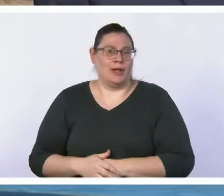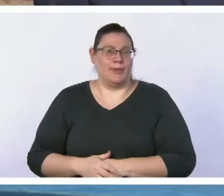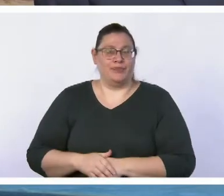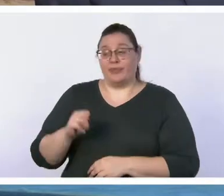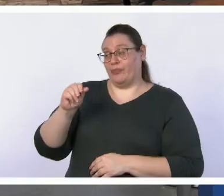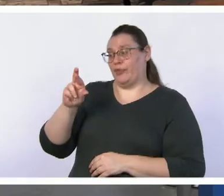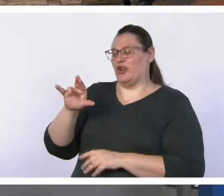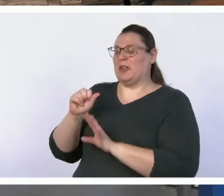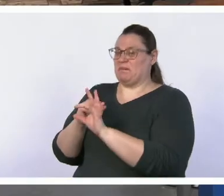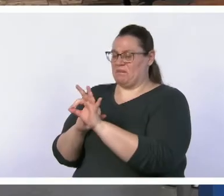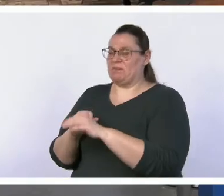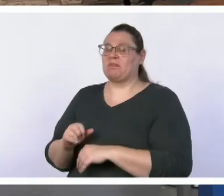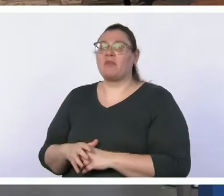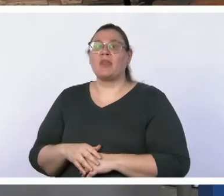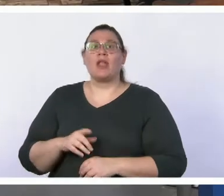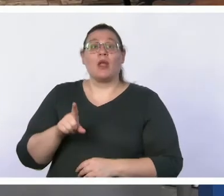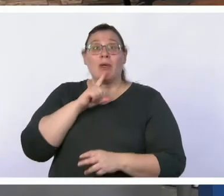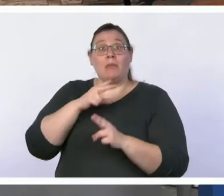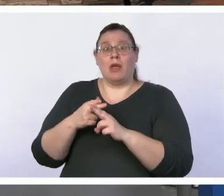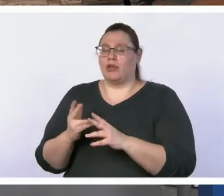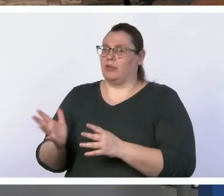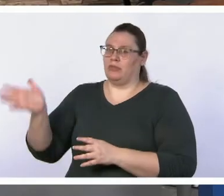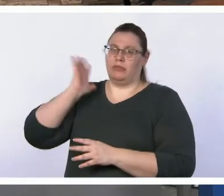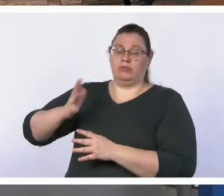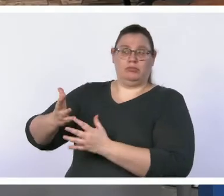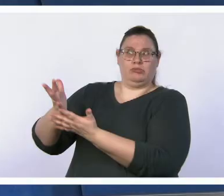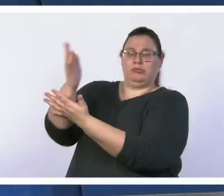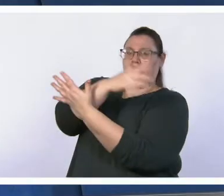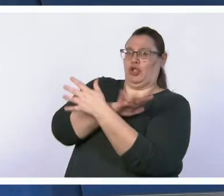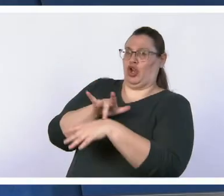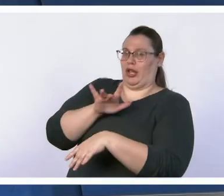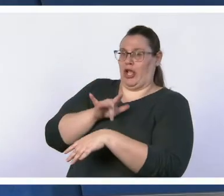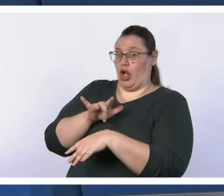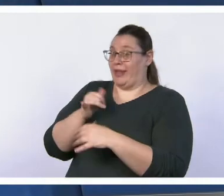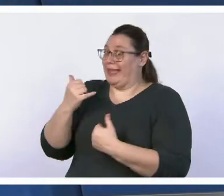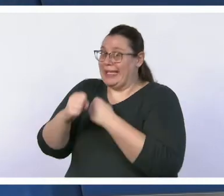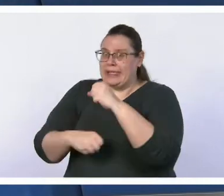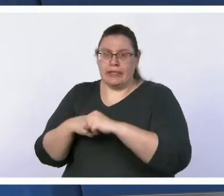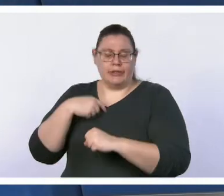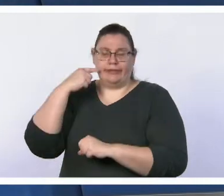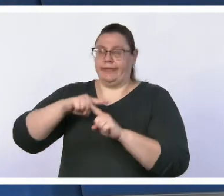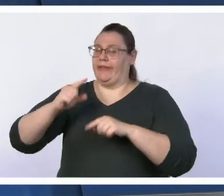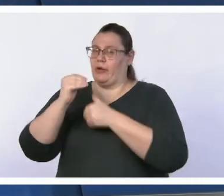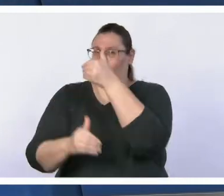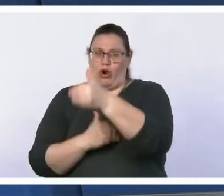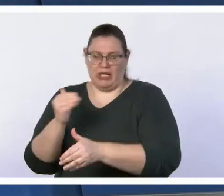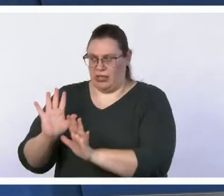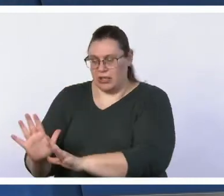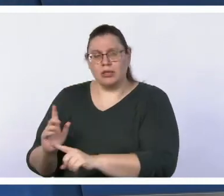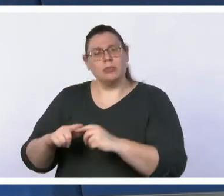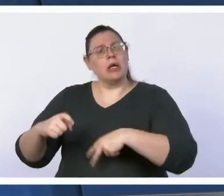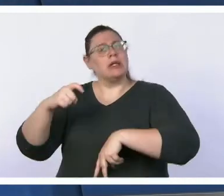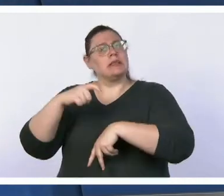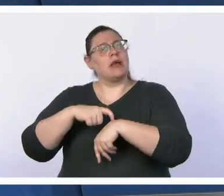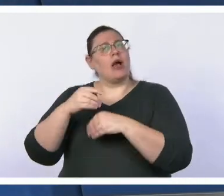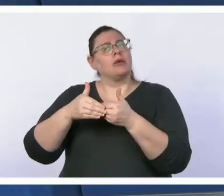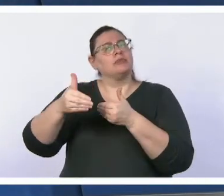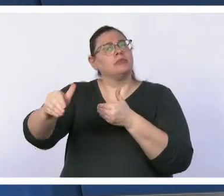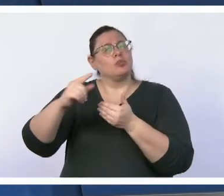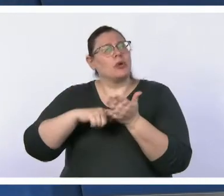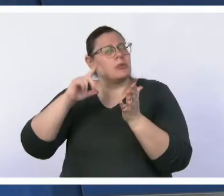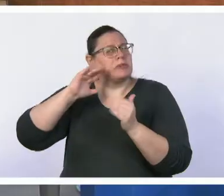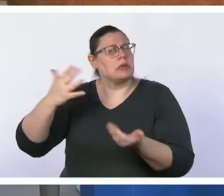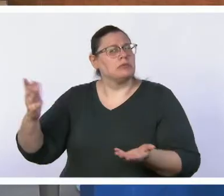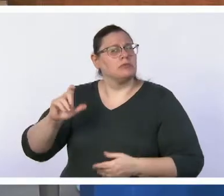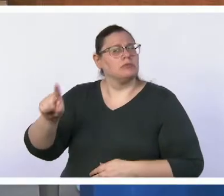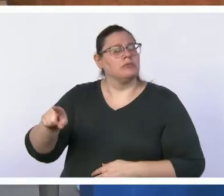as we mentioned really early in our conversation, the process is different this year, but what's the timeline of it?